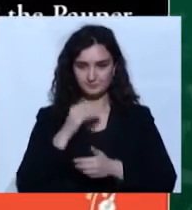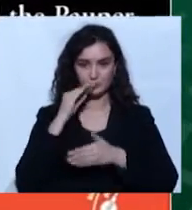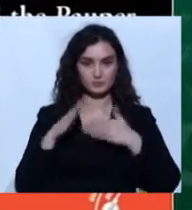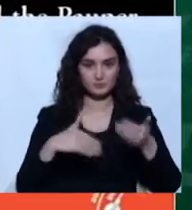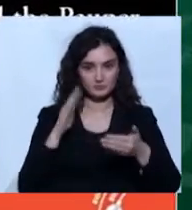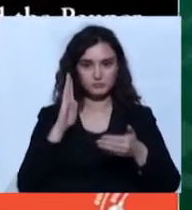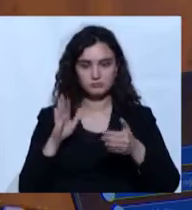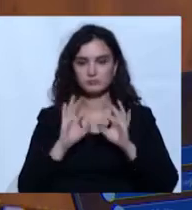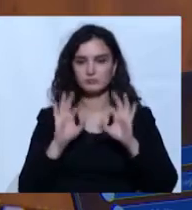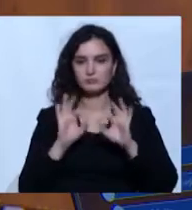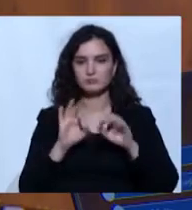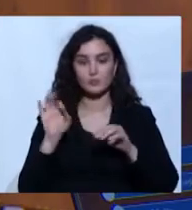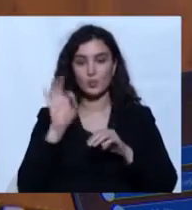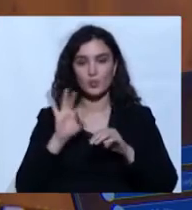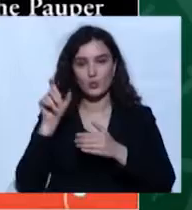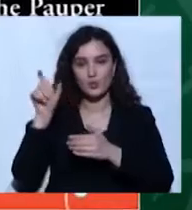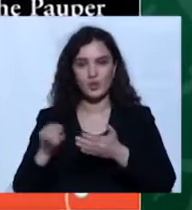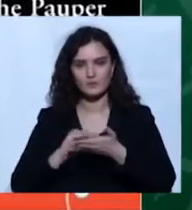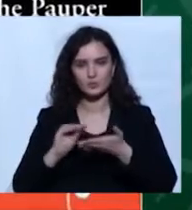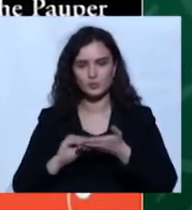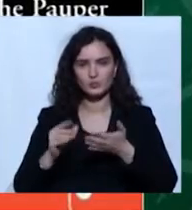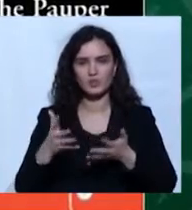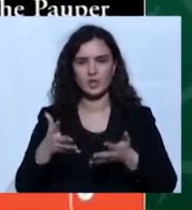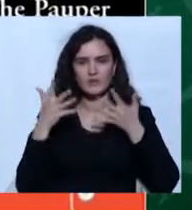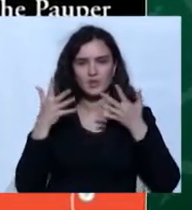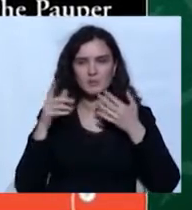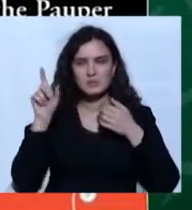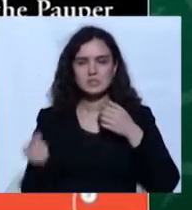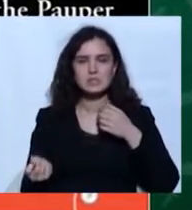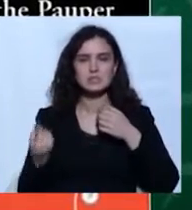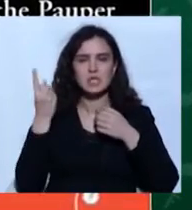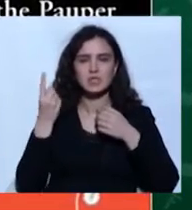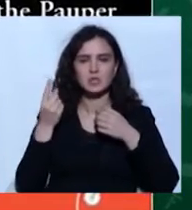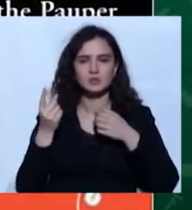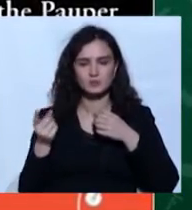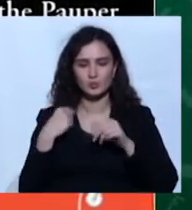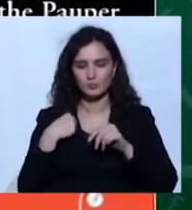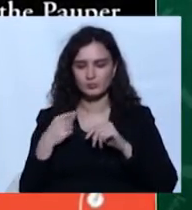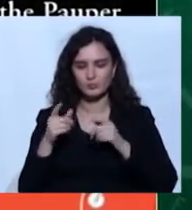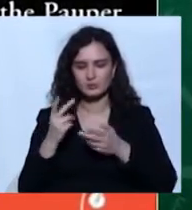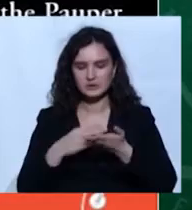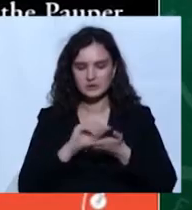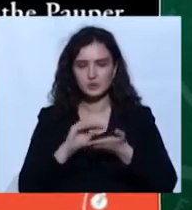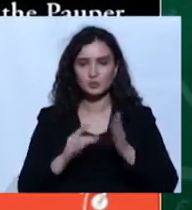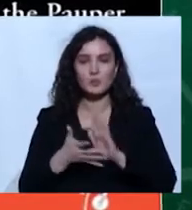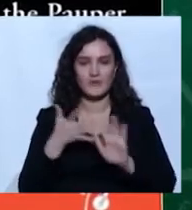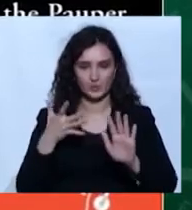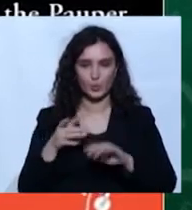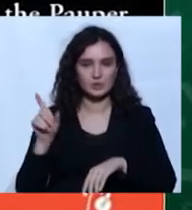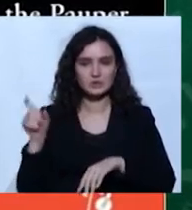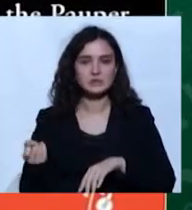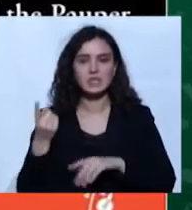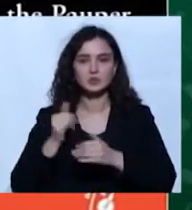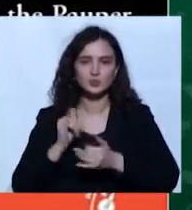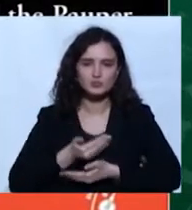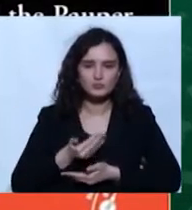book. After that, we will have a look at the author, and understanding where he comes from can help us understand the